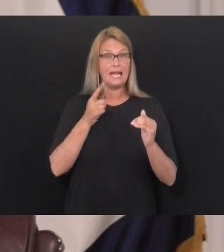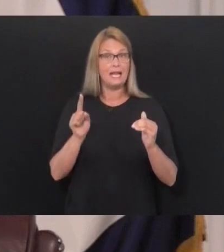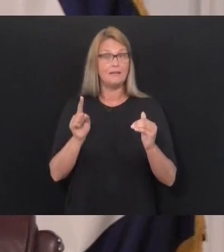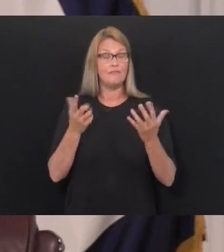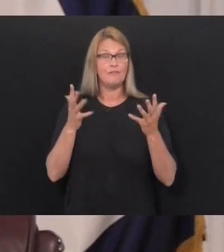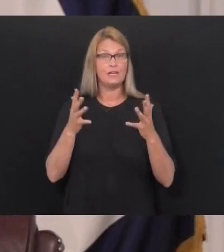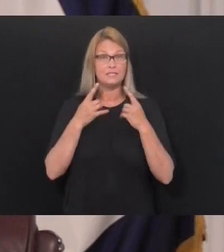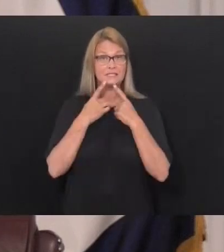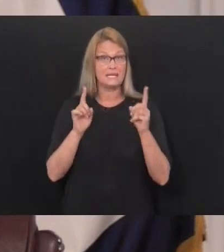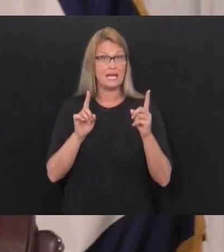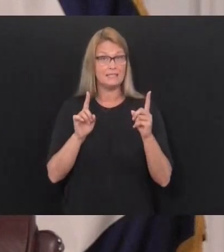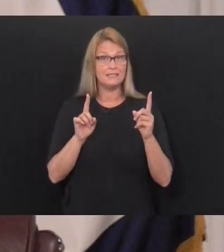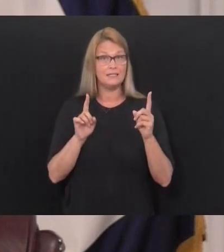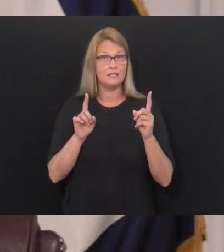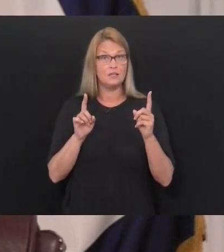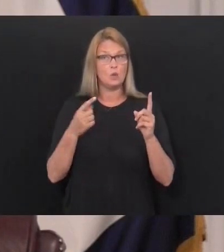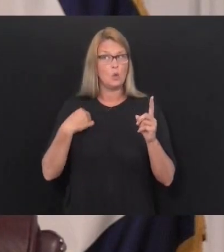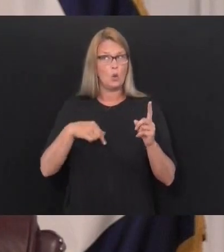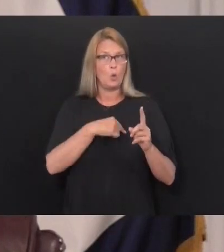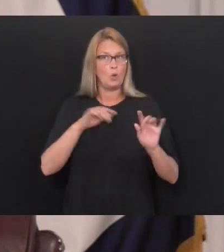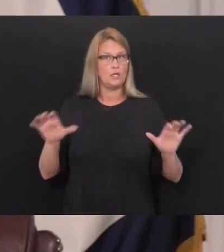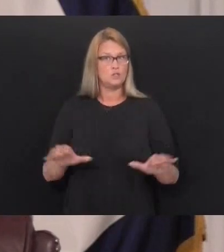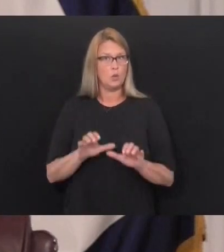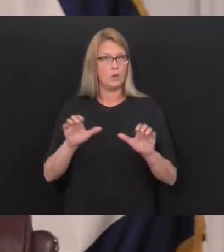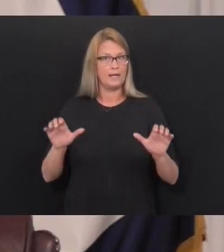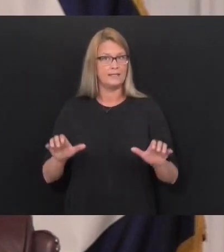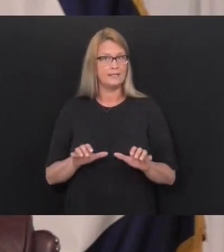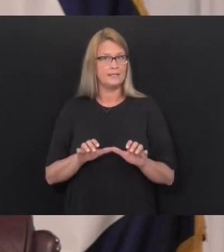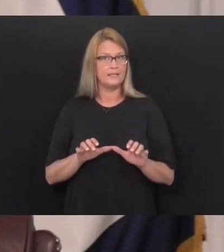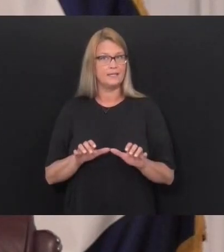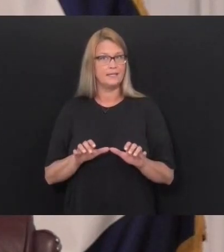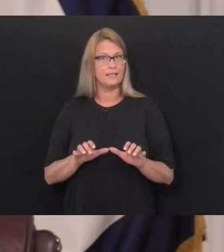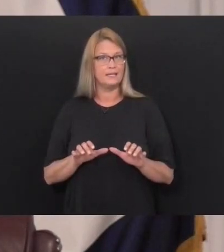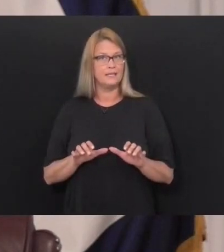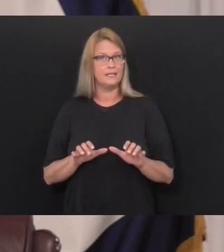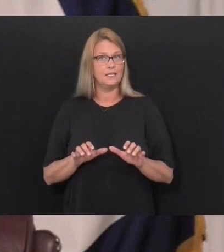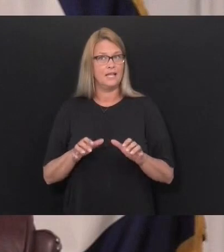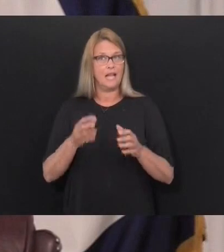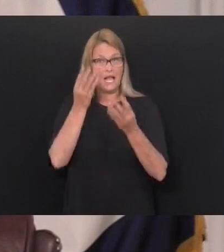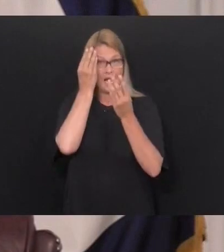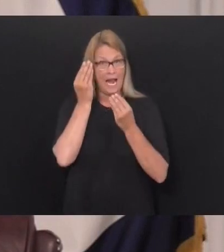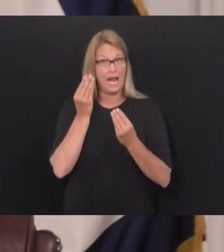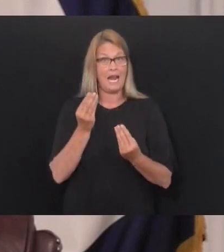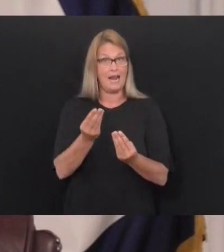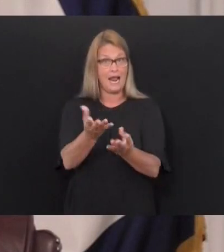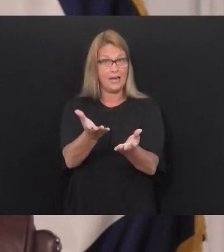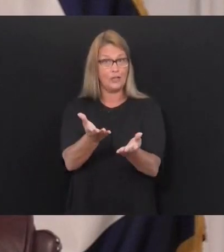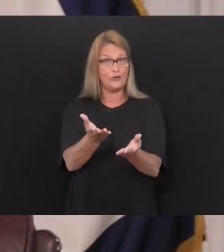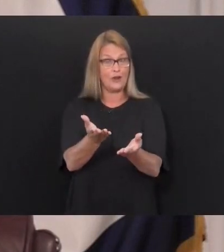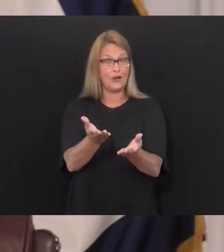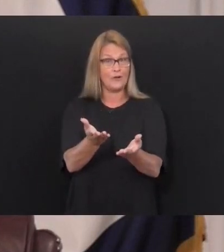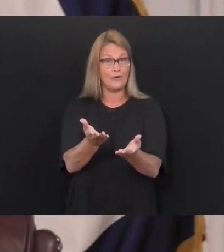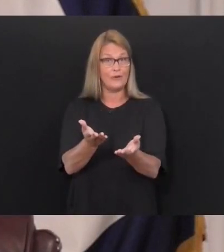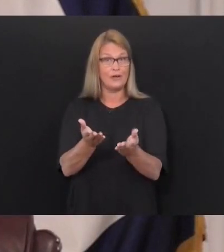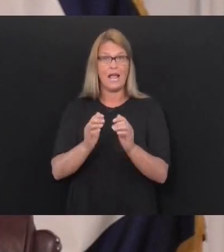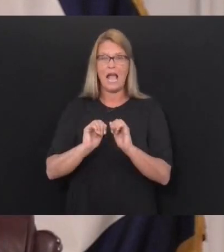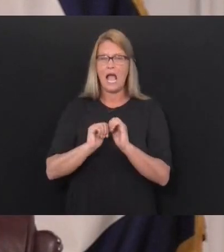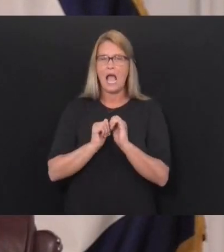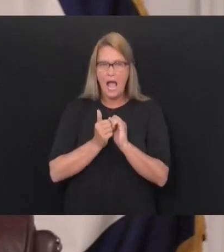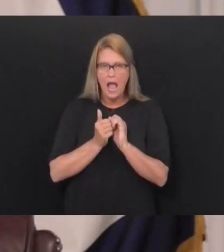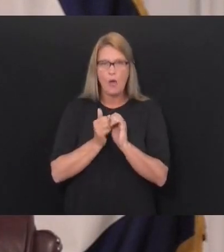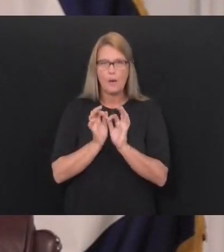implications. So we expect that it's possible that there'll be places and times and people will miss